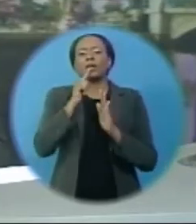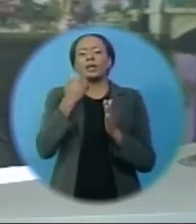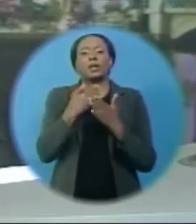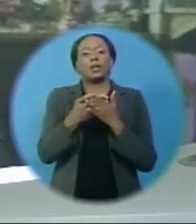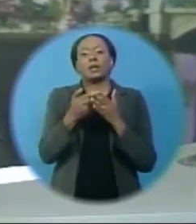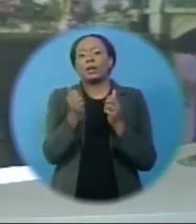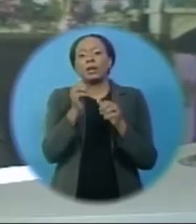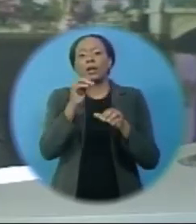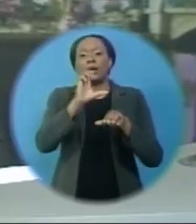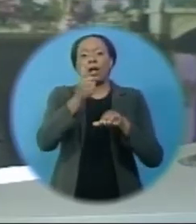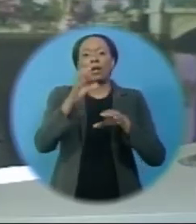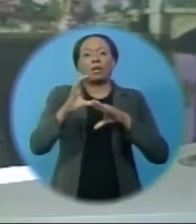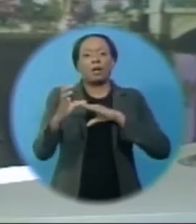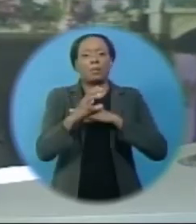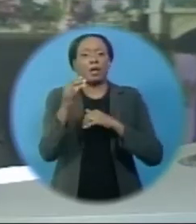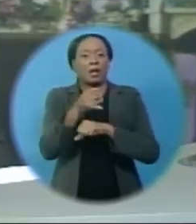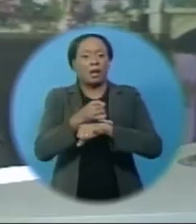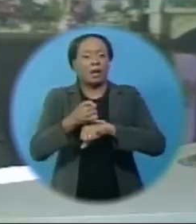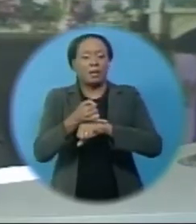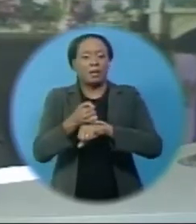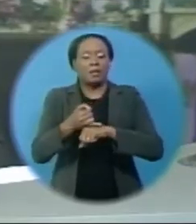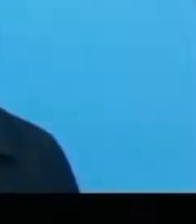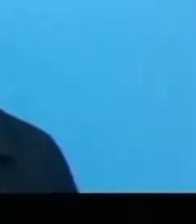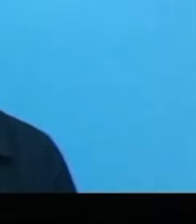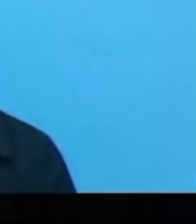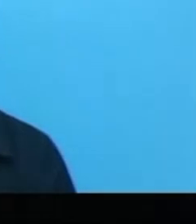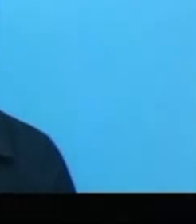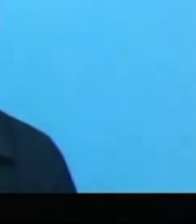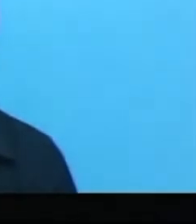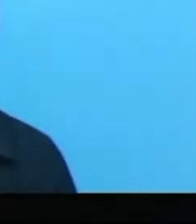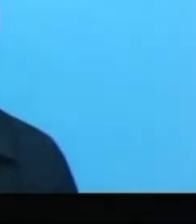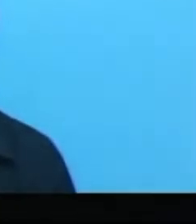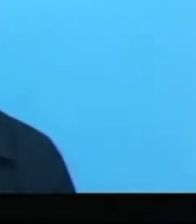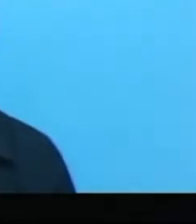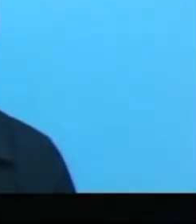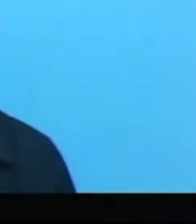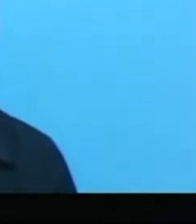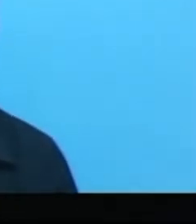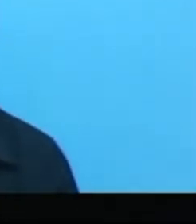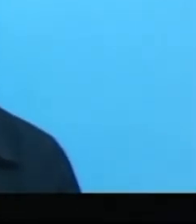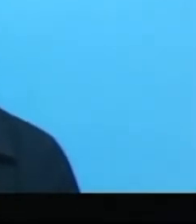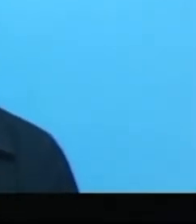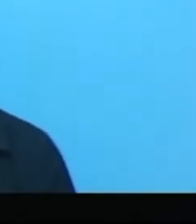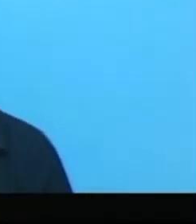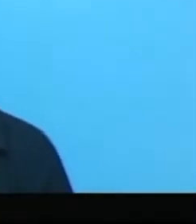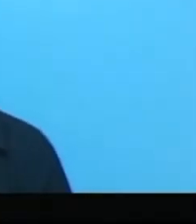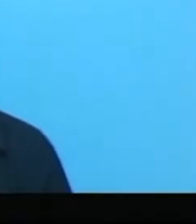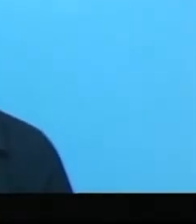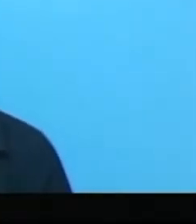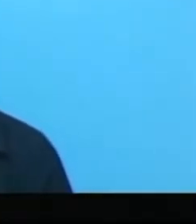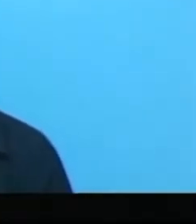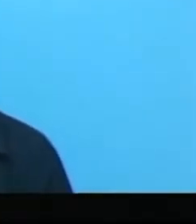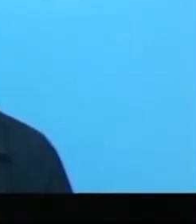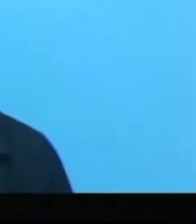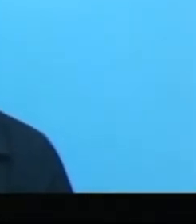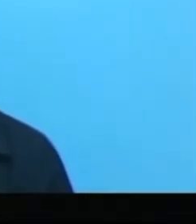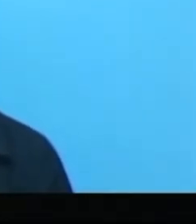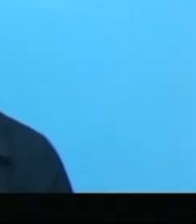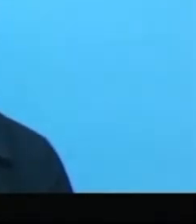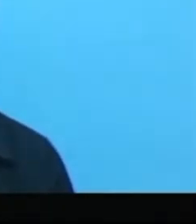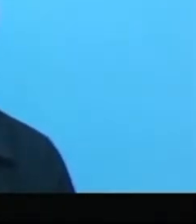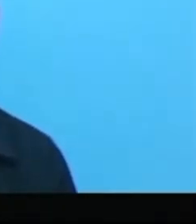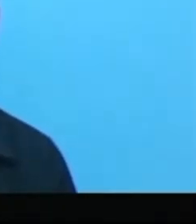a hit in other Caribbean islands. We also have a section that deals with household appliances. We have